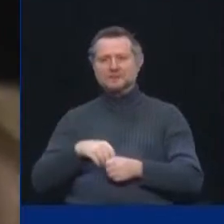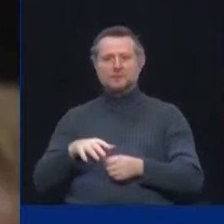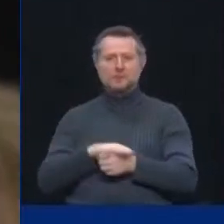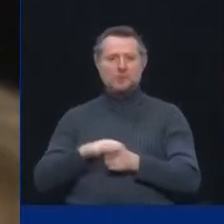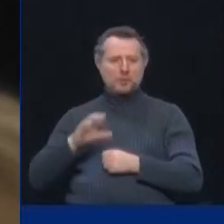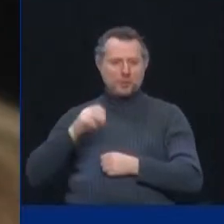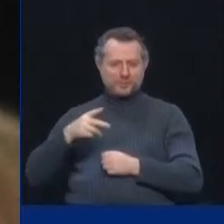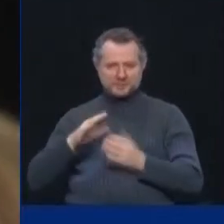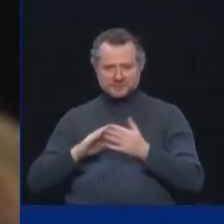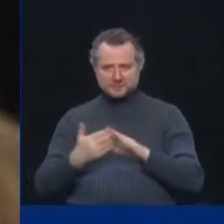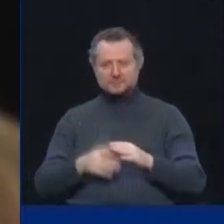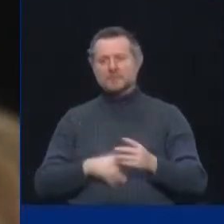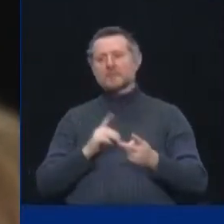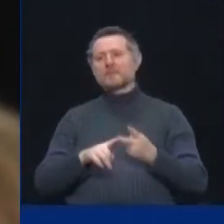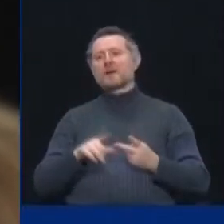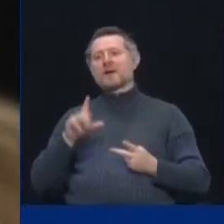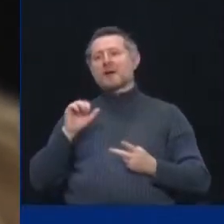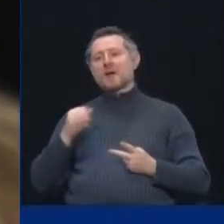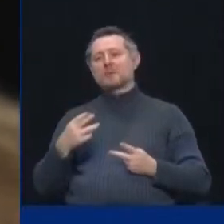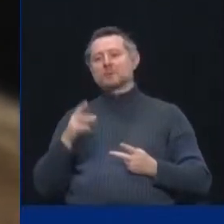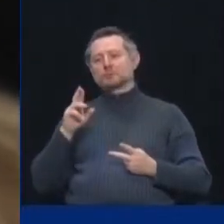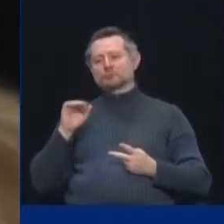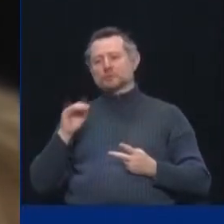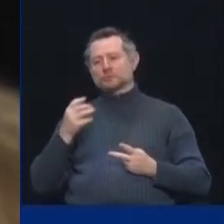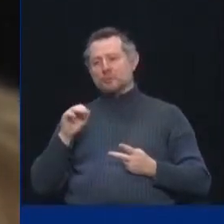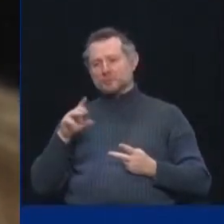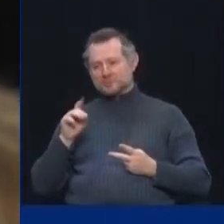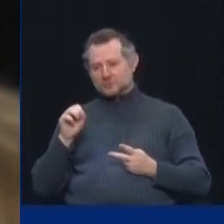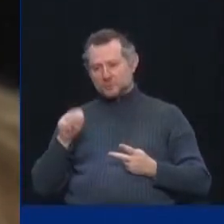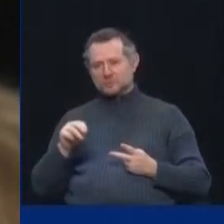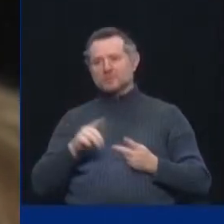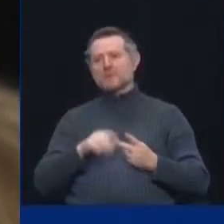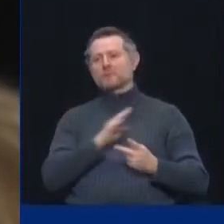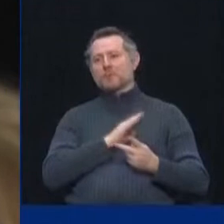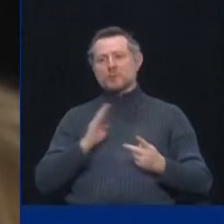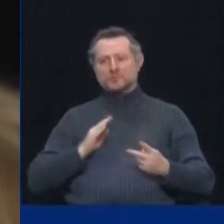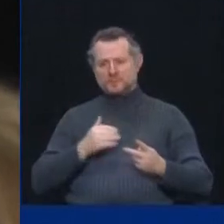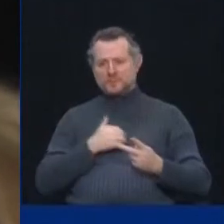Leah Richardson, a board member of River Bay, Leah Richardson.